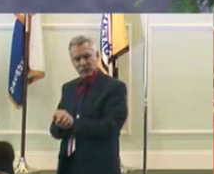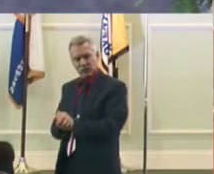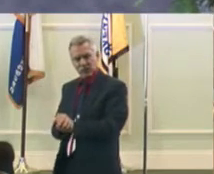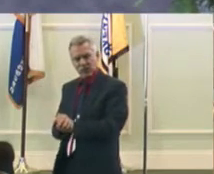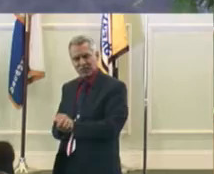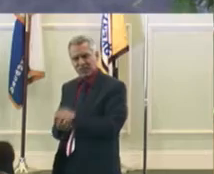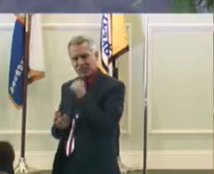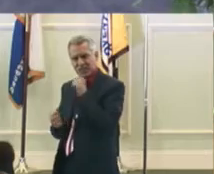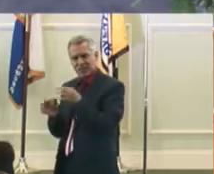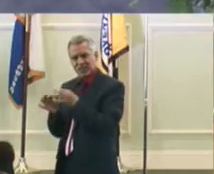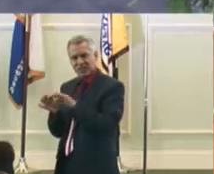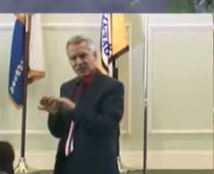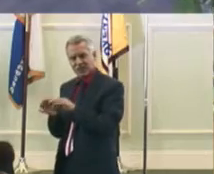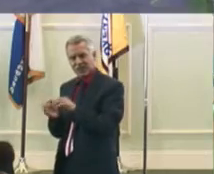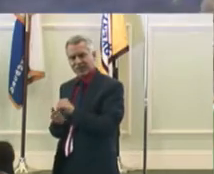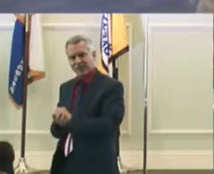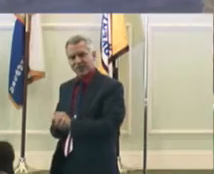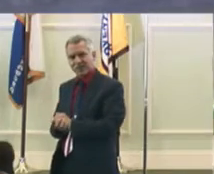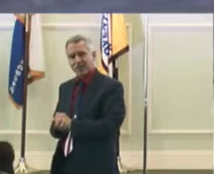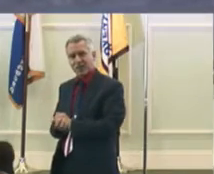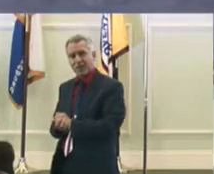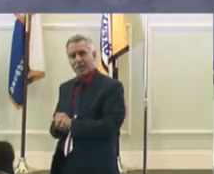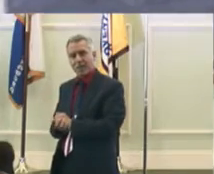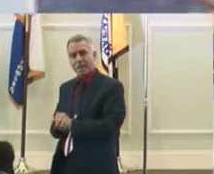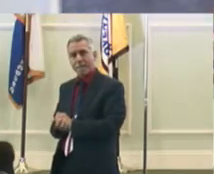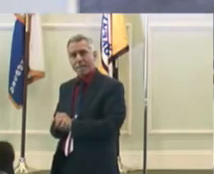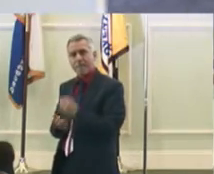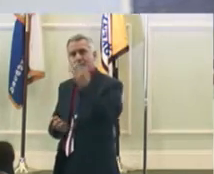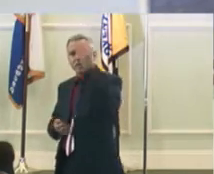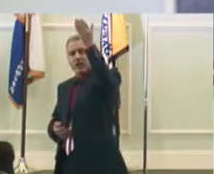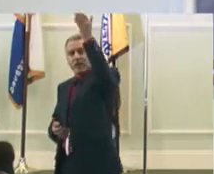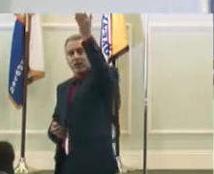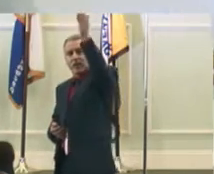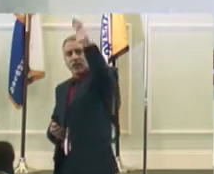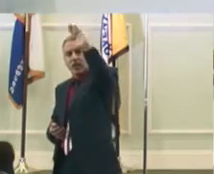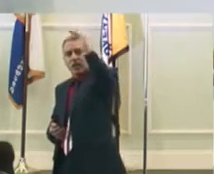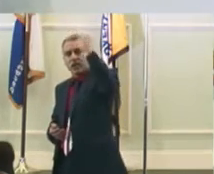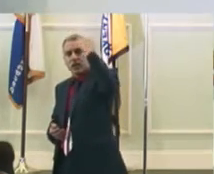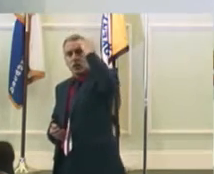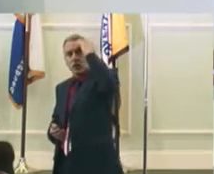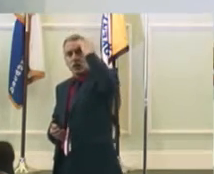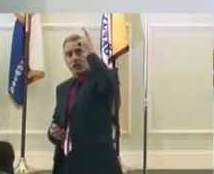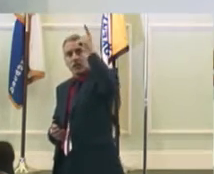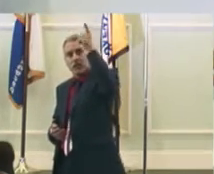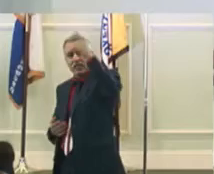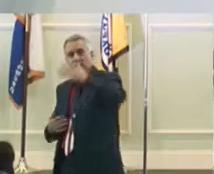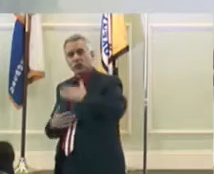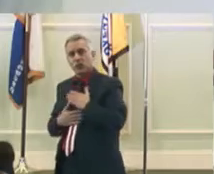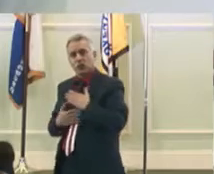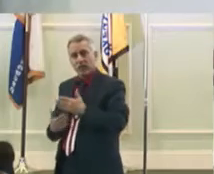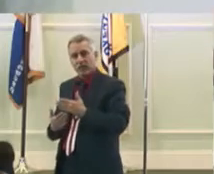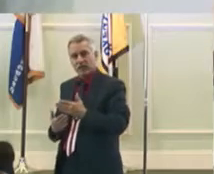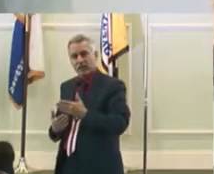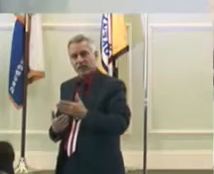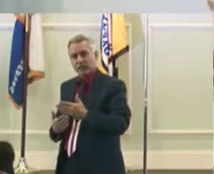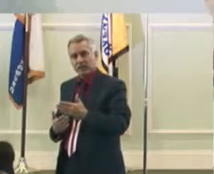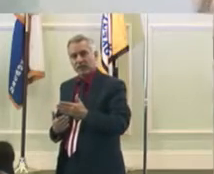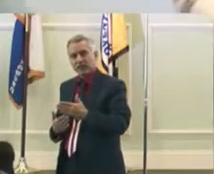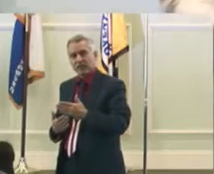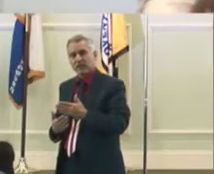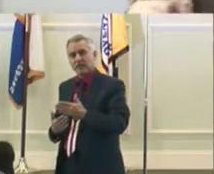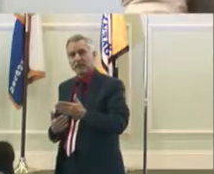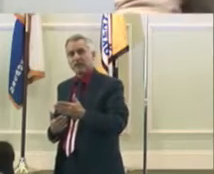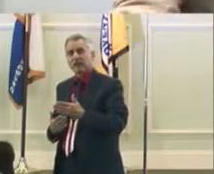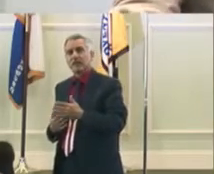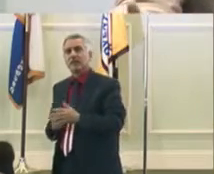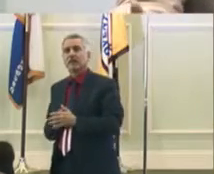know. I think God knows what his will is for us, number one. I don't think, like, I mean, you know what your will is for your sons